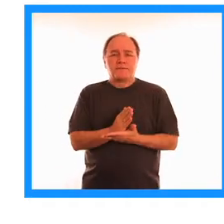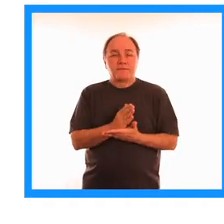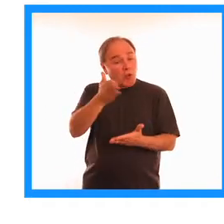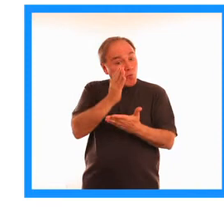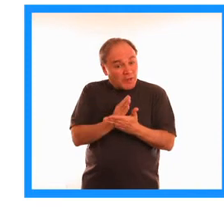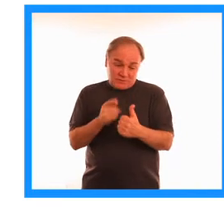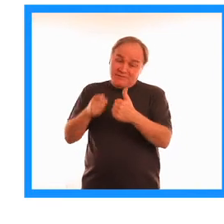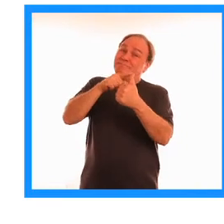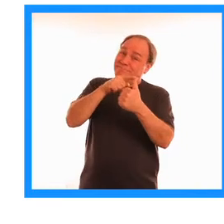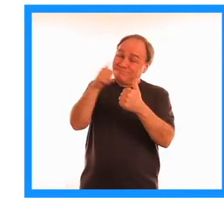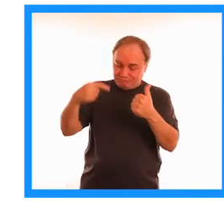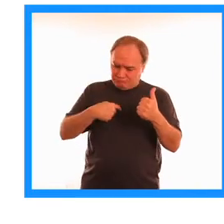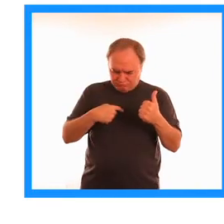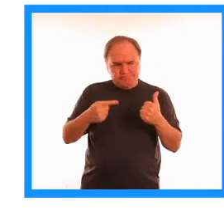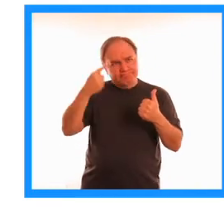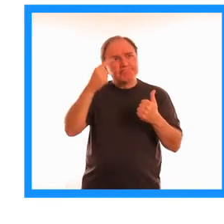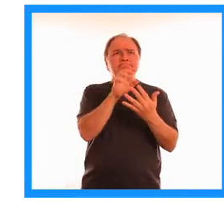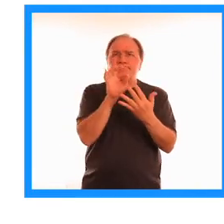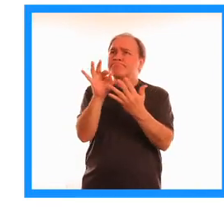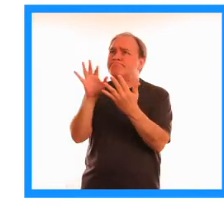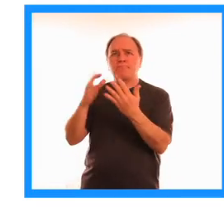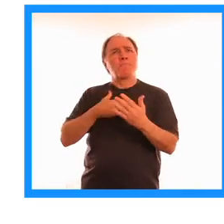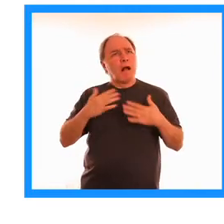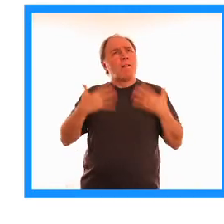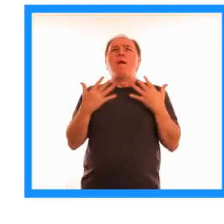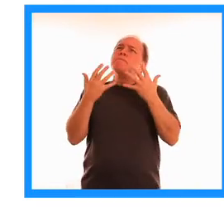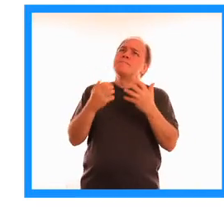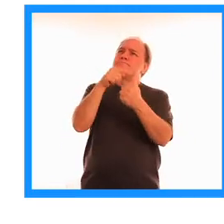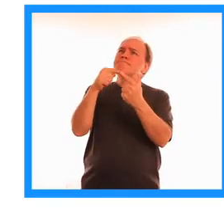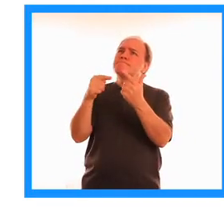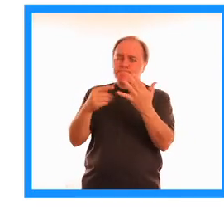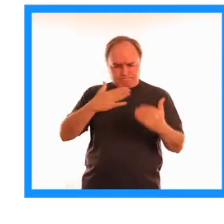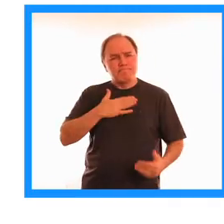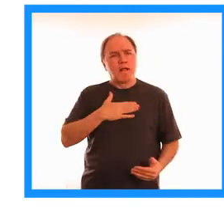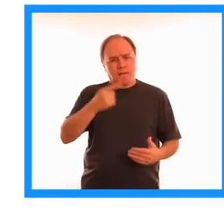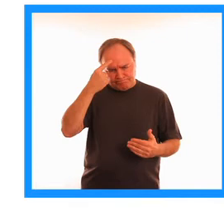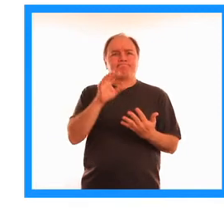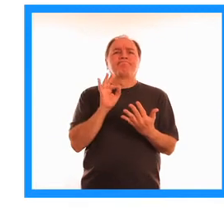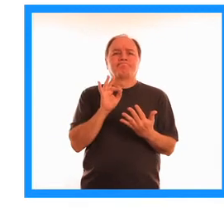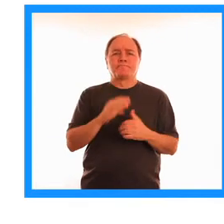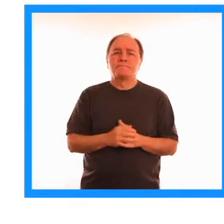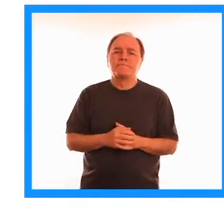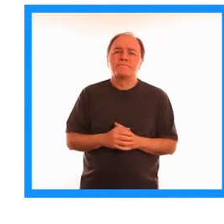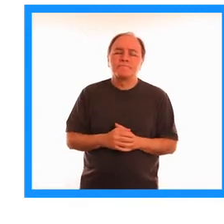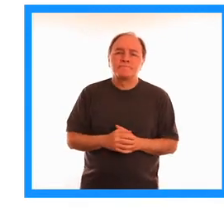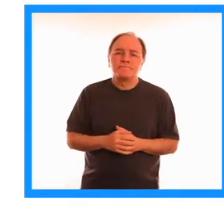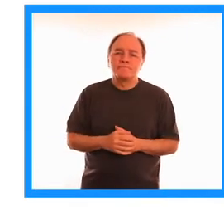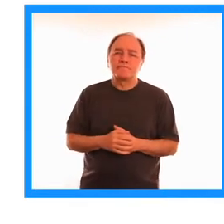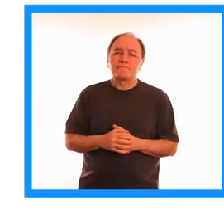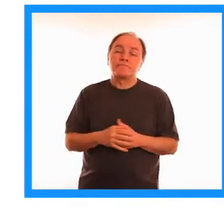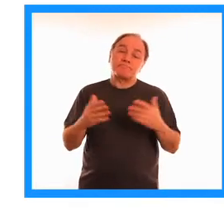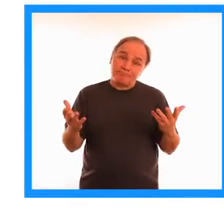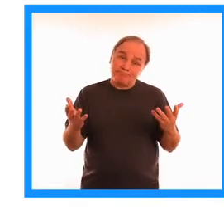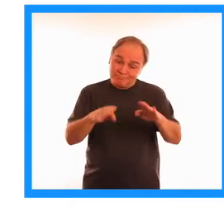children with disabilities unless attitudes change. Bringing disability into political and social discourse makes it possible for education